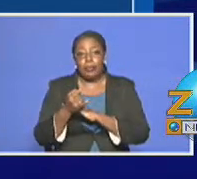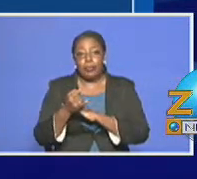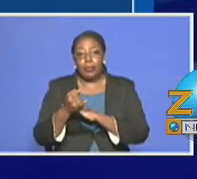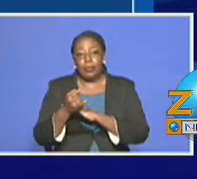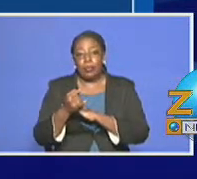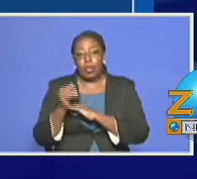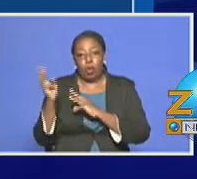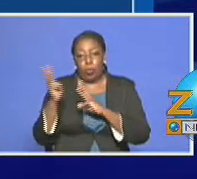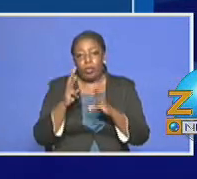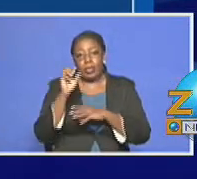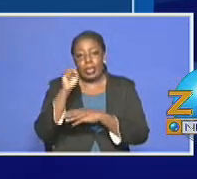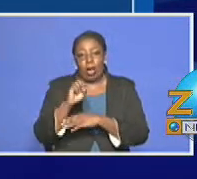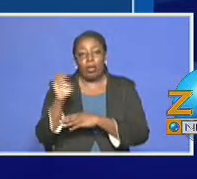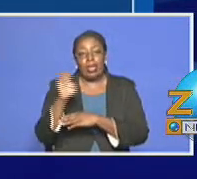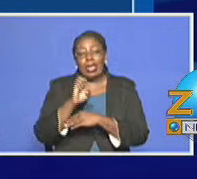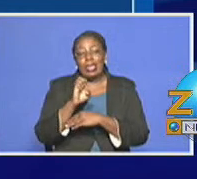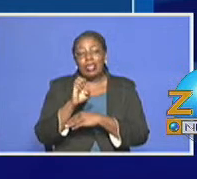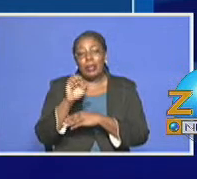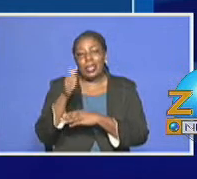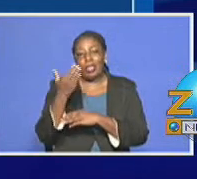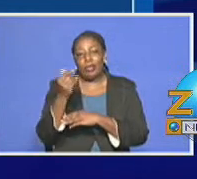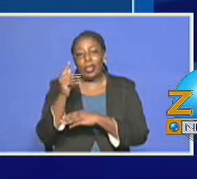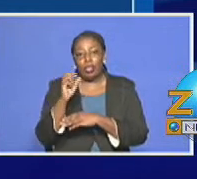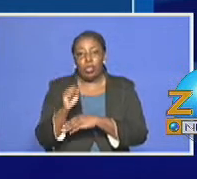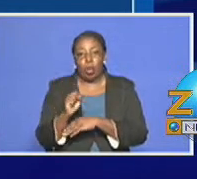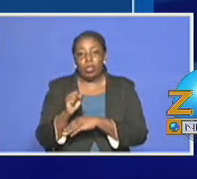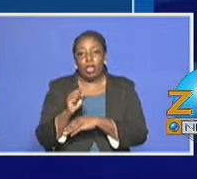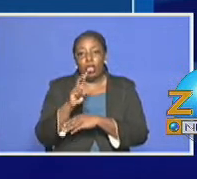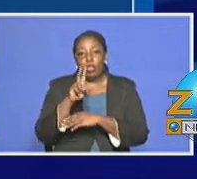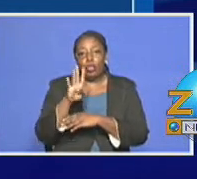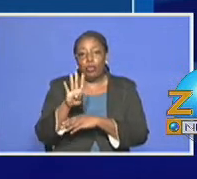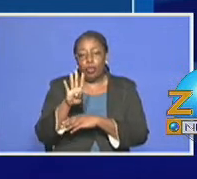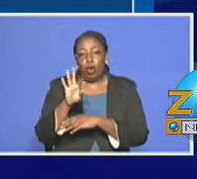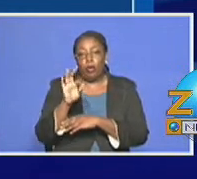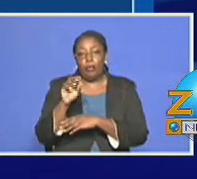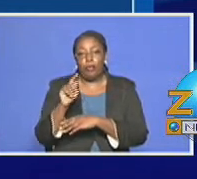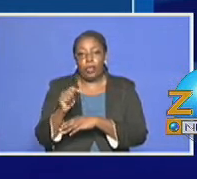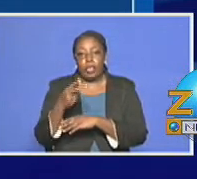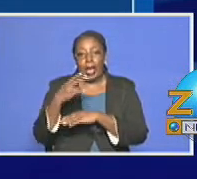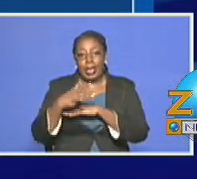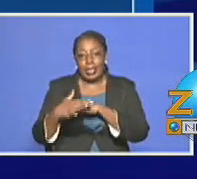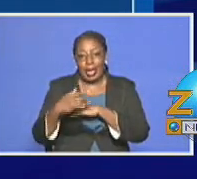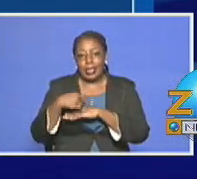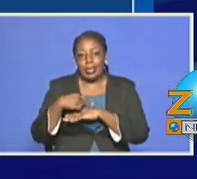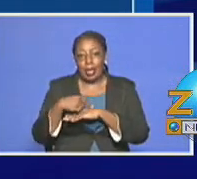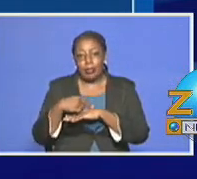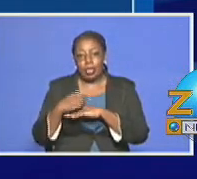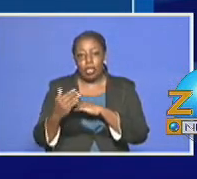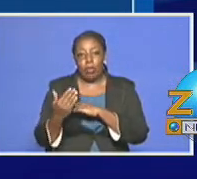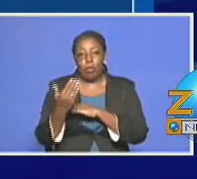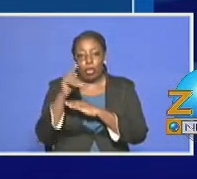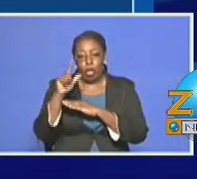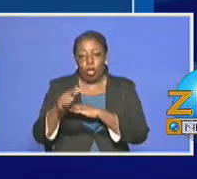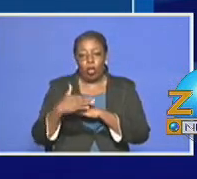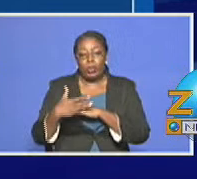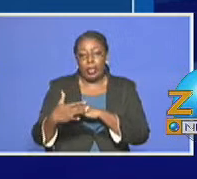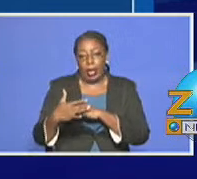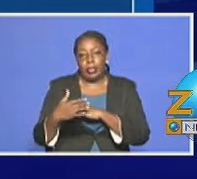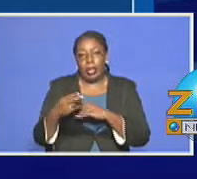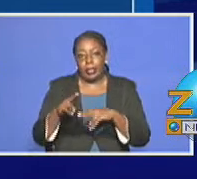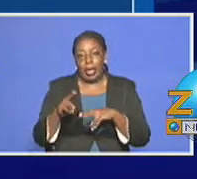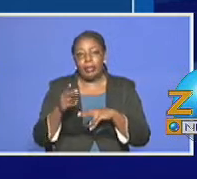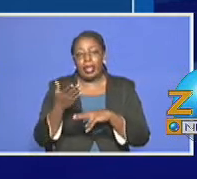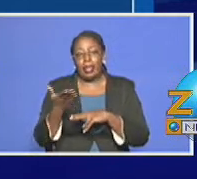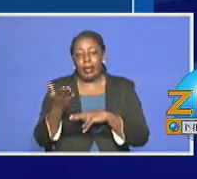clockwise, becoming southeast at 10 to 15 knots. Wave heights 2 to 4 feet, high tide at 8:33 in the morning. Low tide will take place